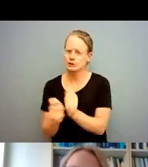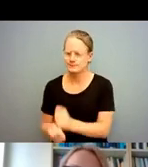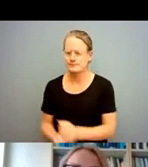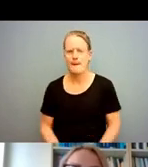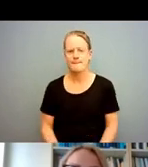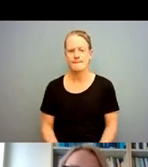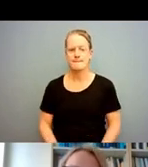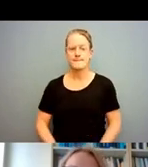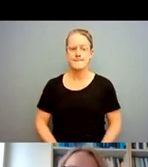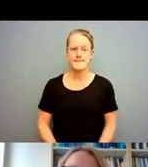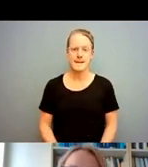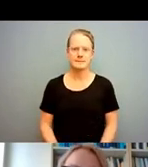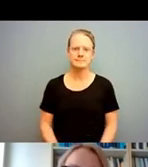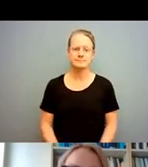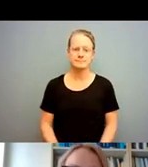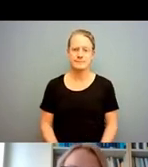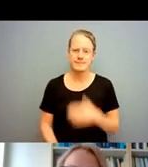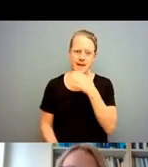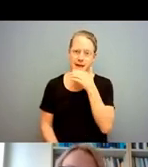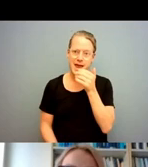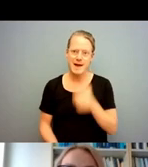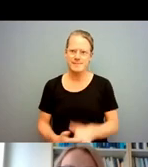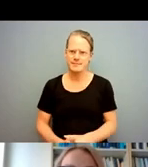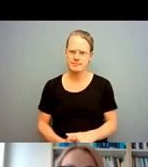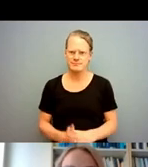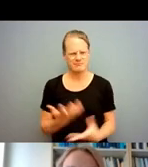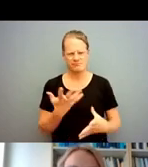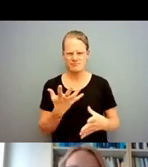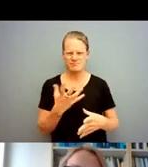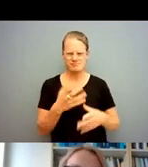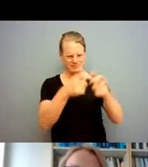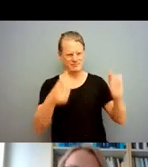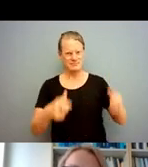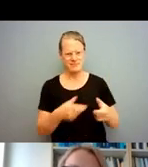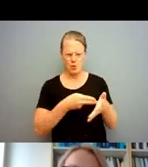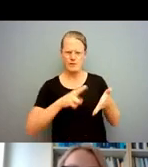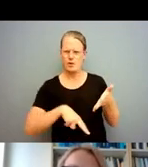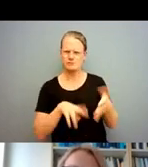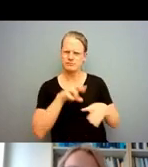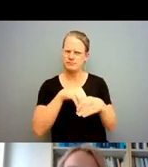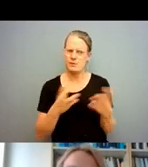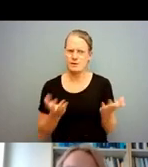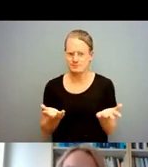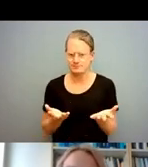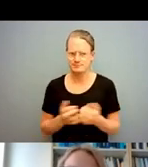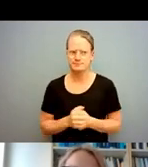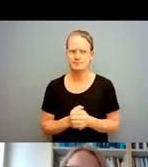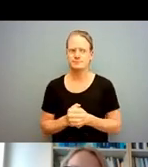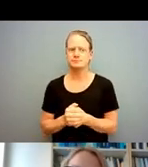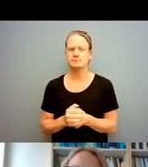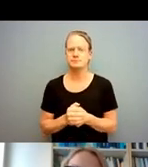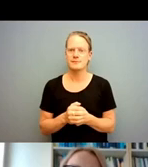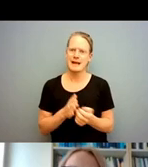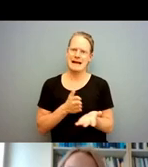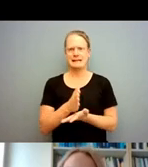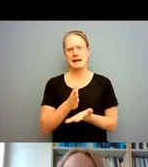it protects and acknowledges? Well, the right to self-determination should be mentioned, particularly